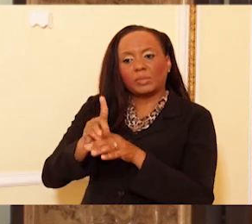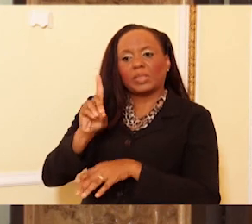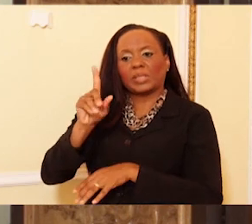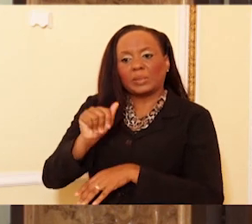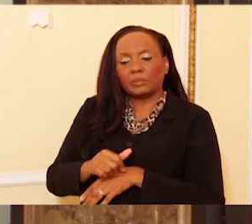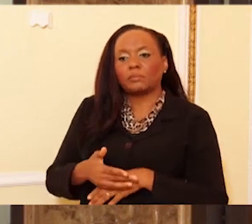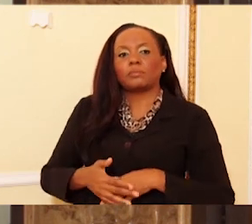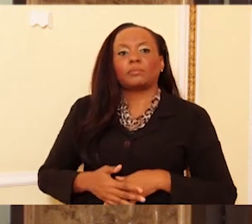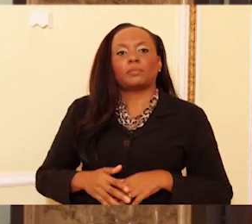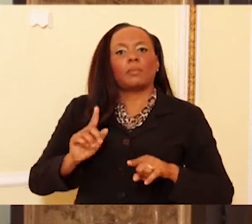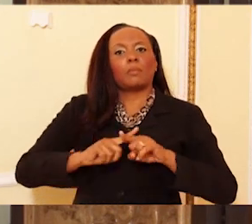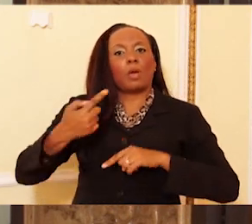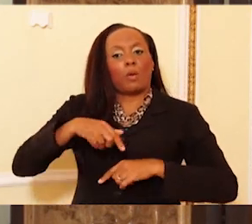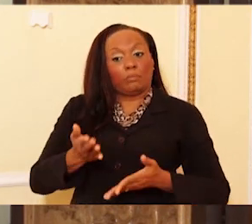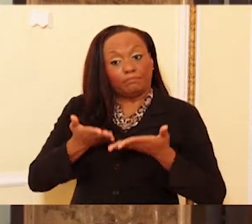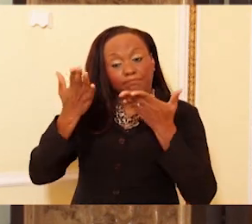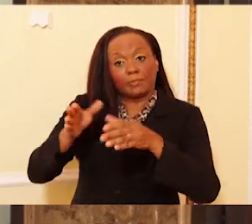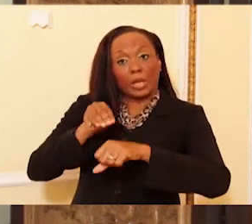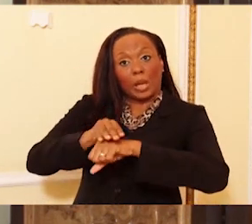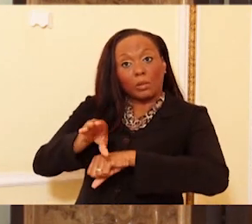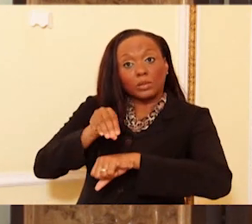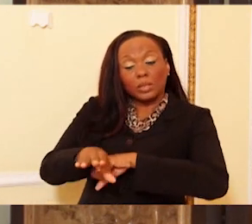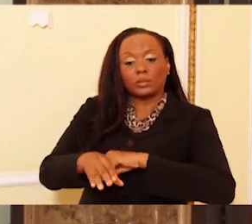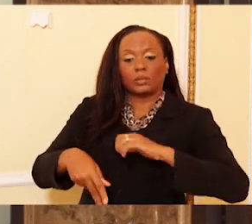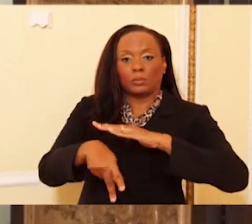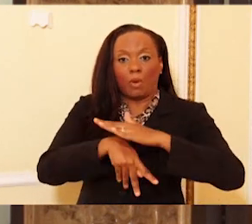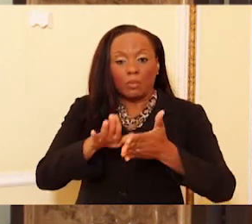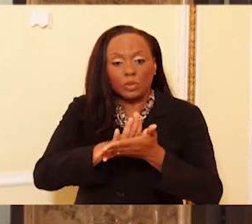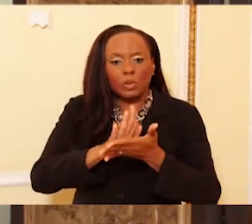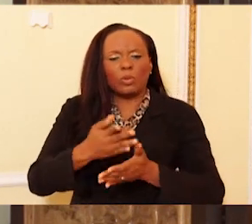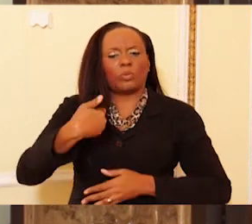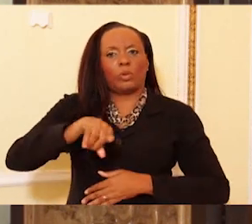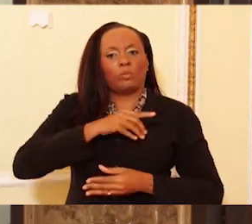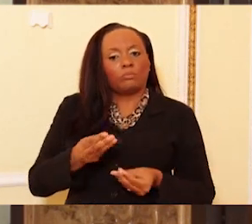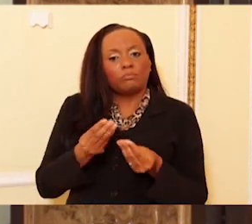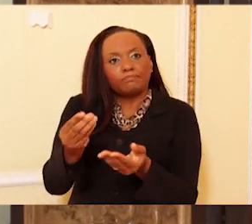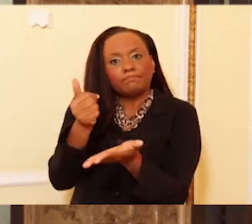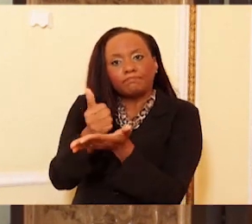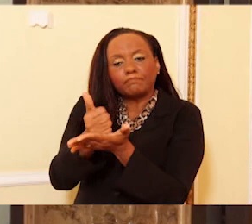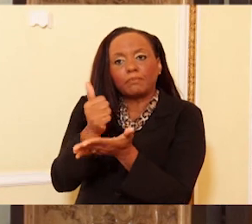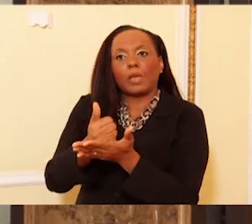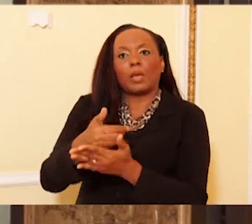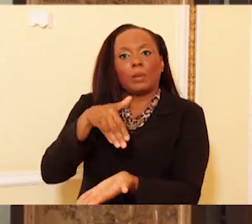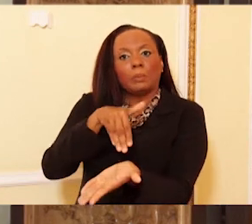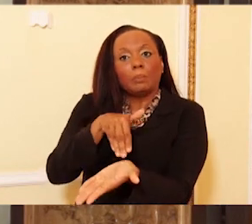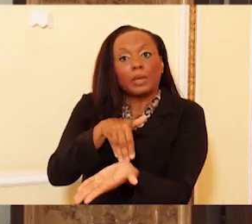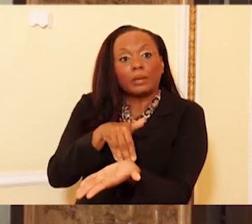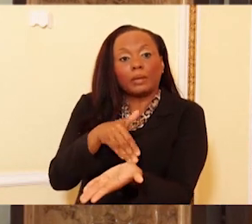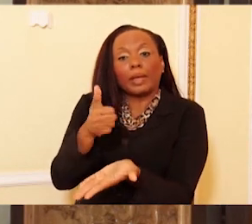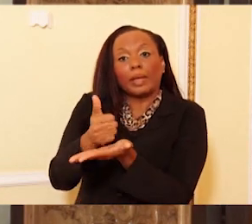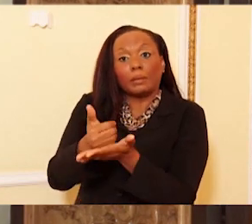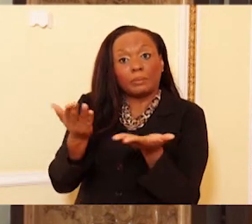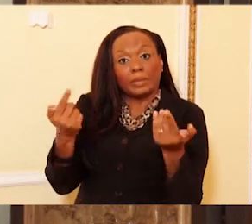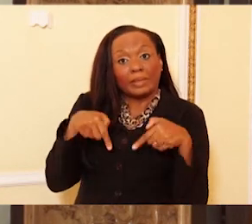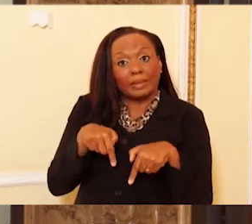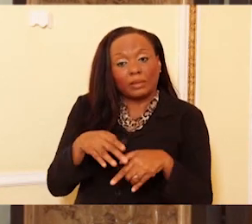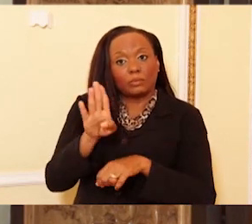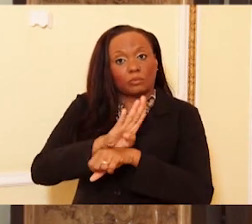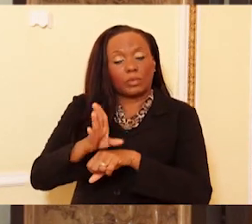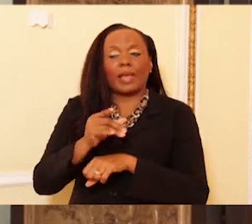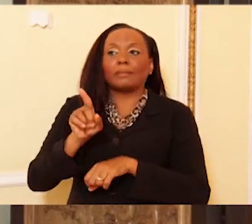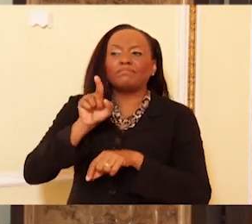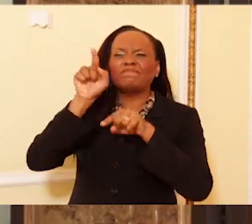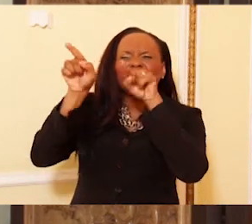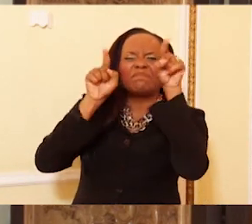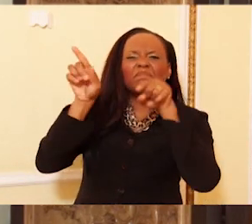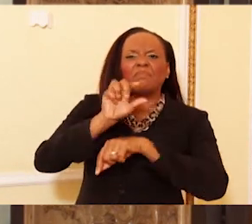providing counselling in primary schools, to providing medical assistance both here and overseas, to